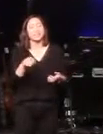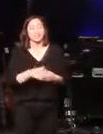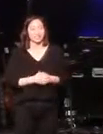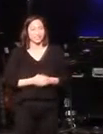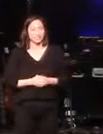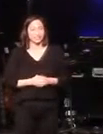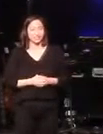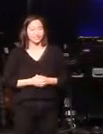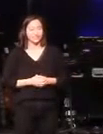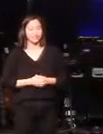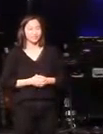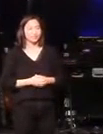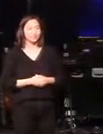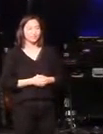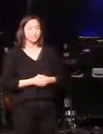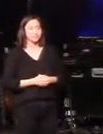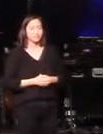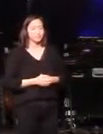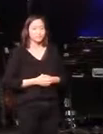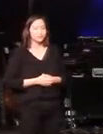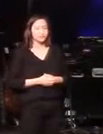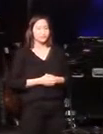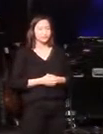riches and glory in Christ Jesus.